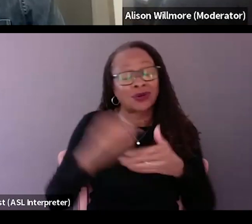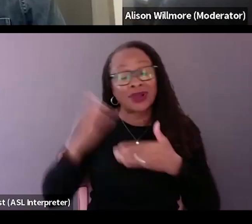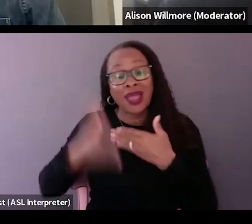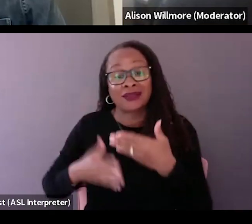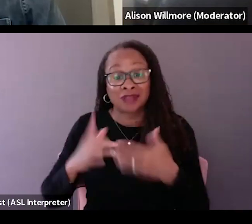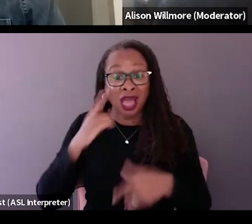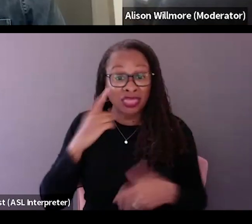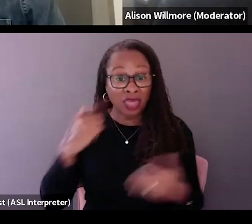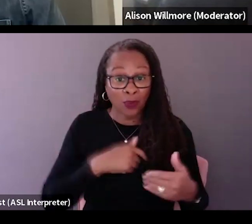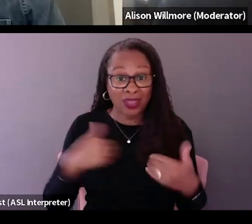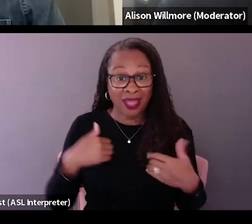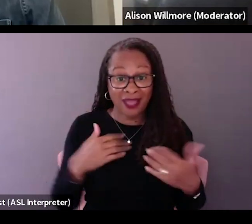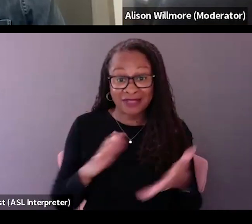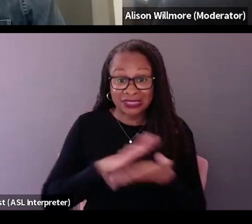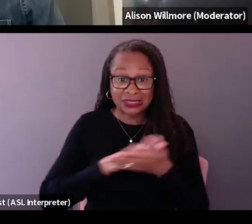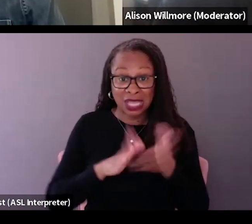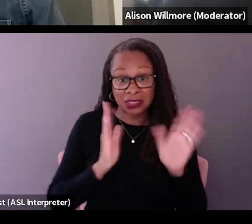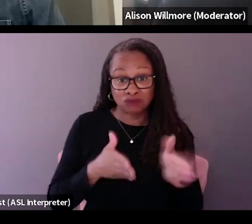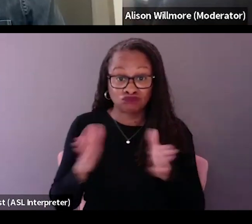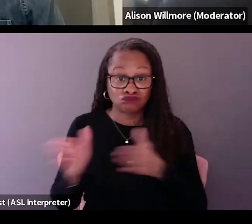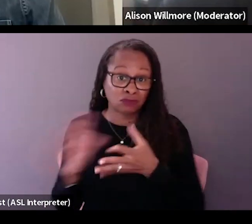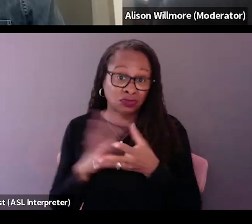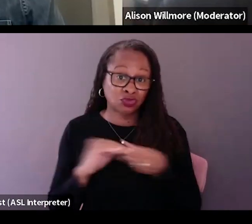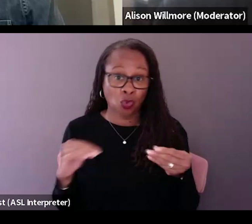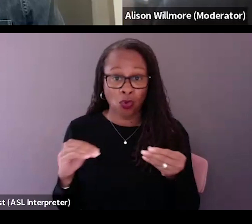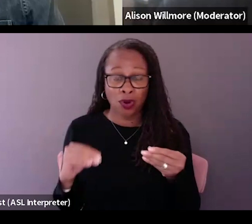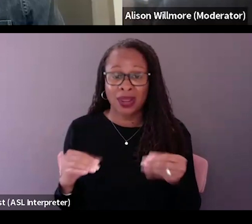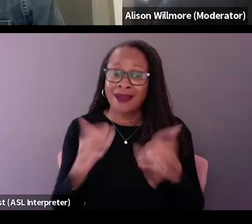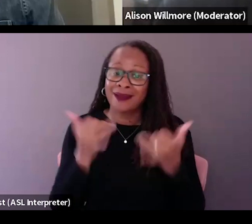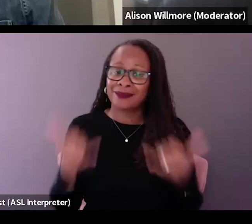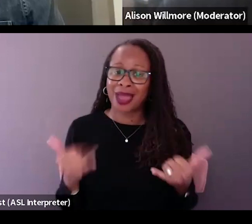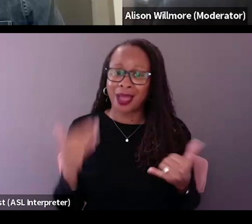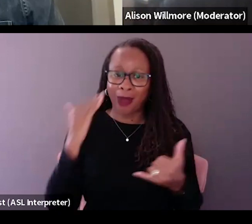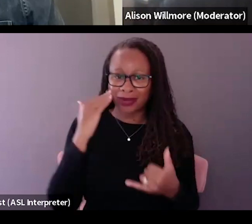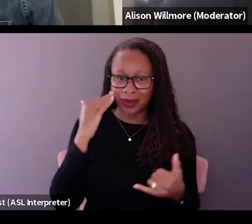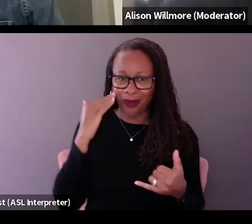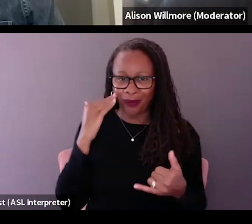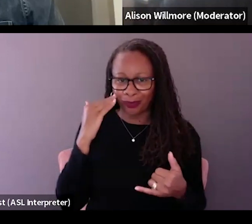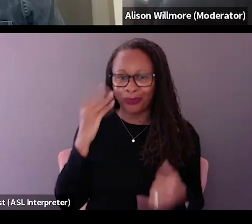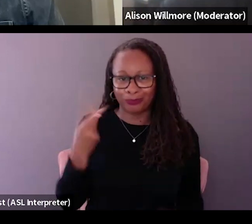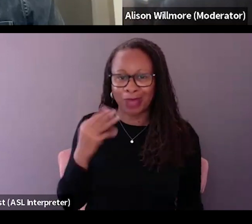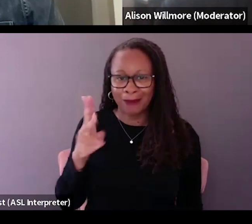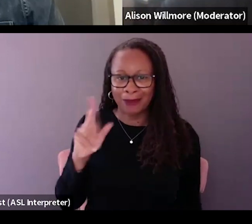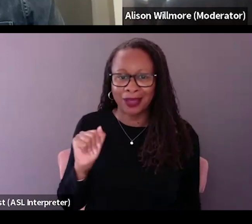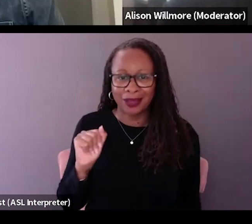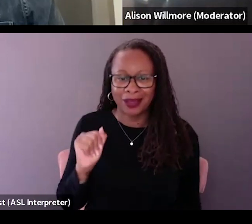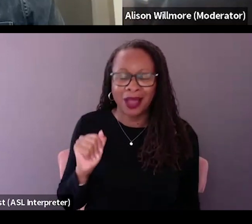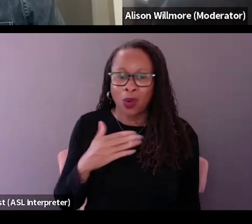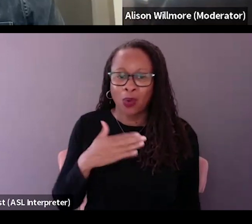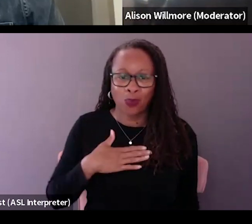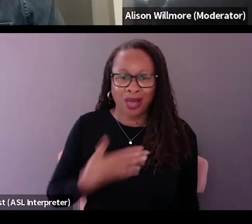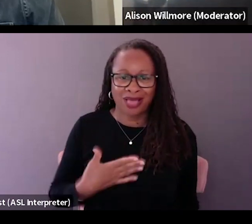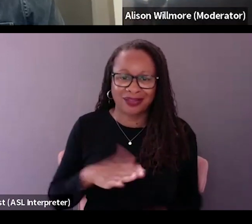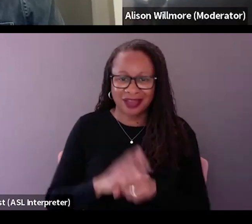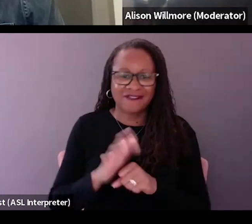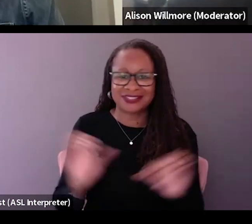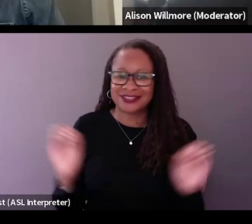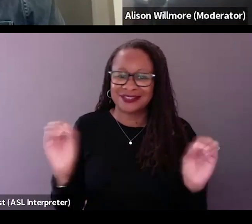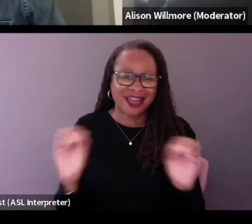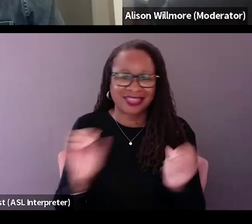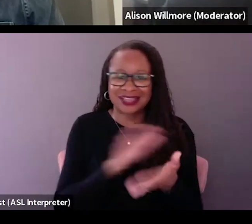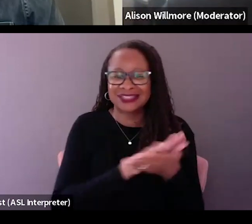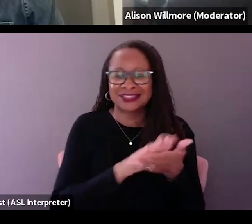And now I know Pamela well enough to know like nothing is tidy in Pamela's life. The moment something starts feeling tidy,